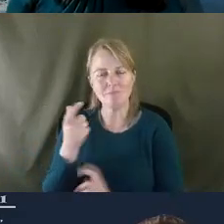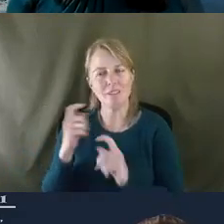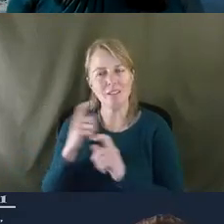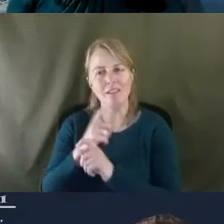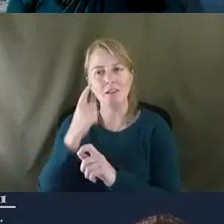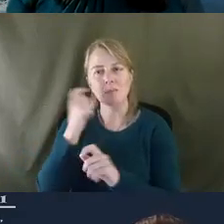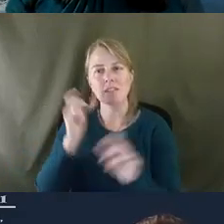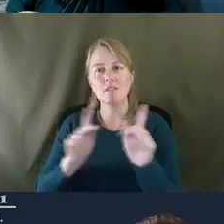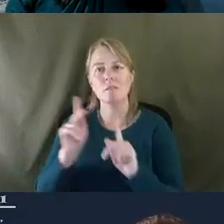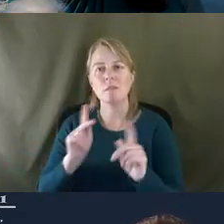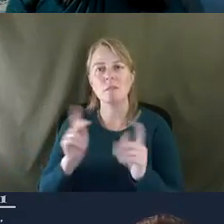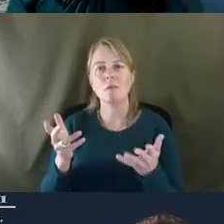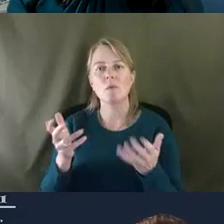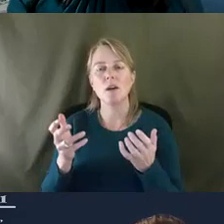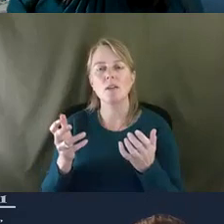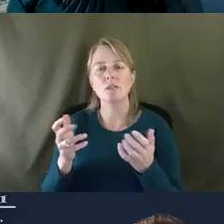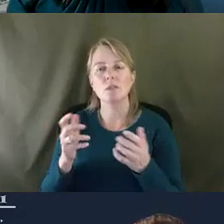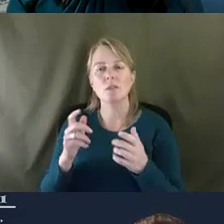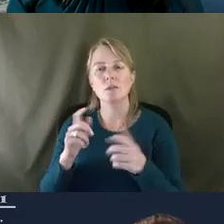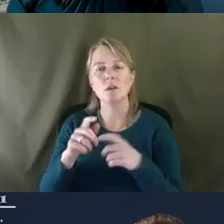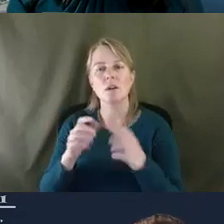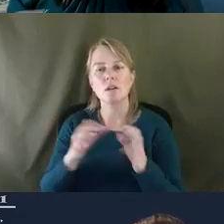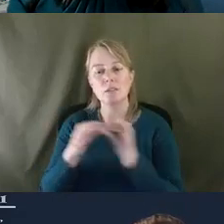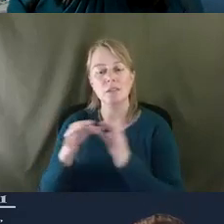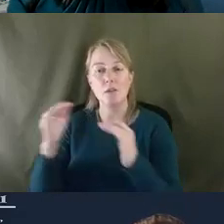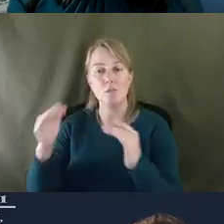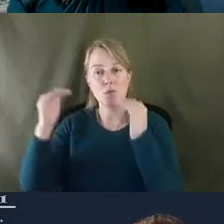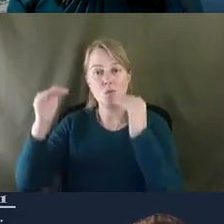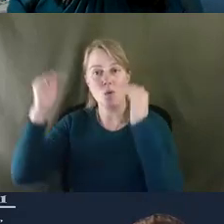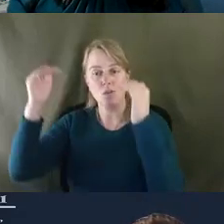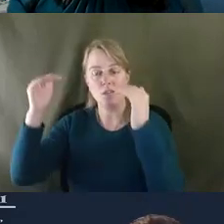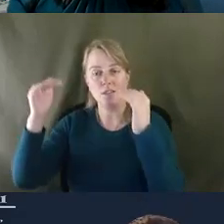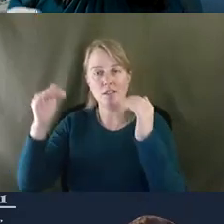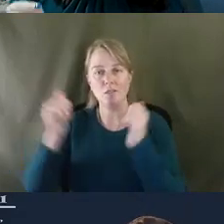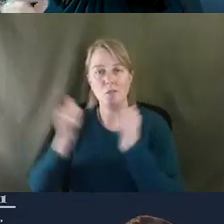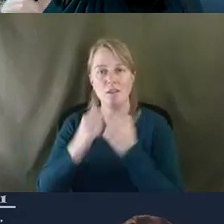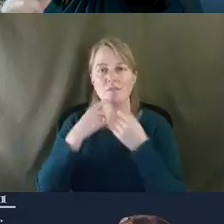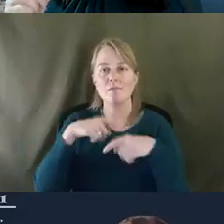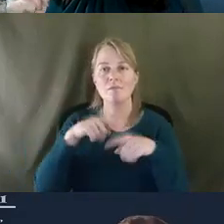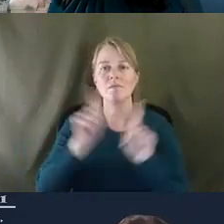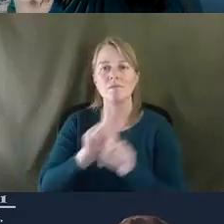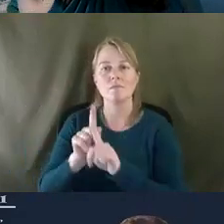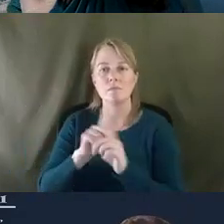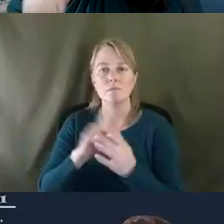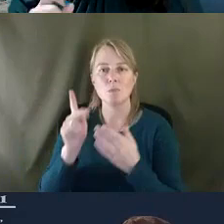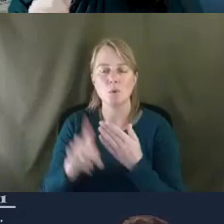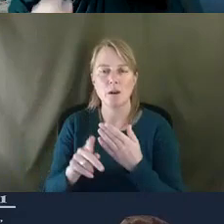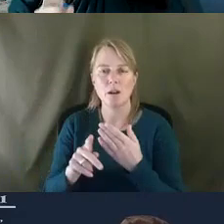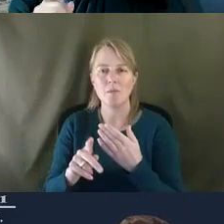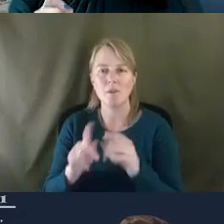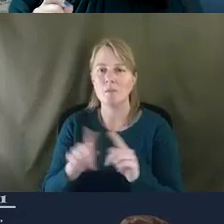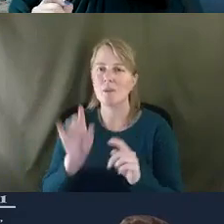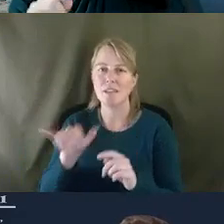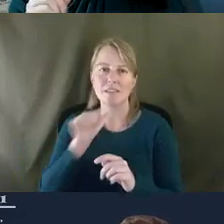to tie promotions to the success of a mentorship program. I think that's not the